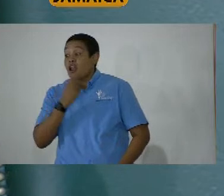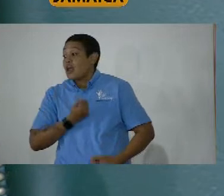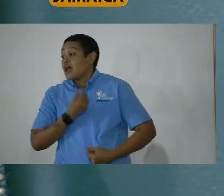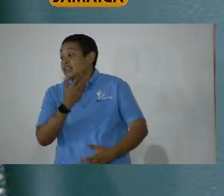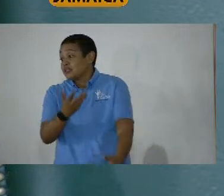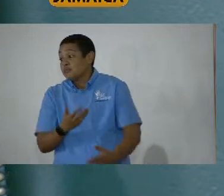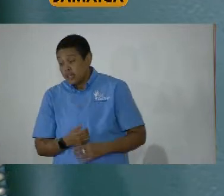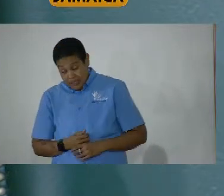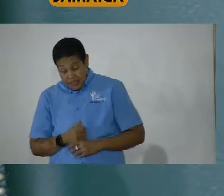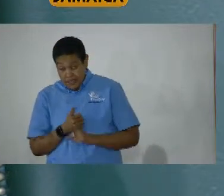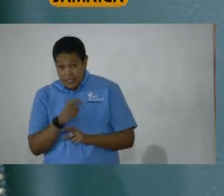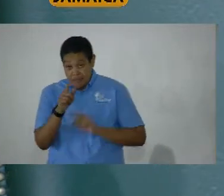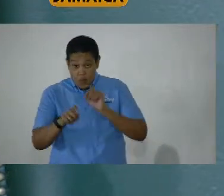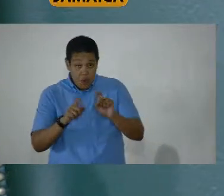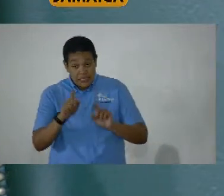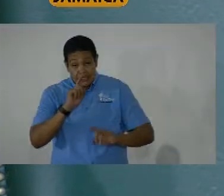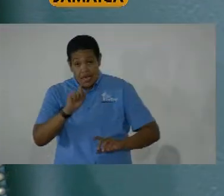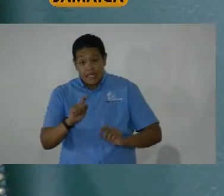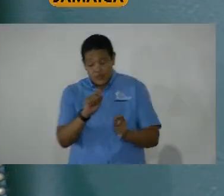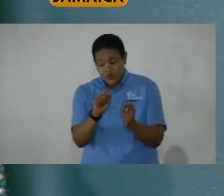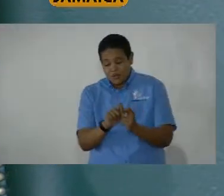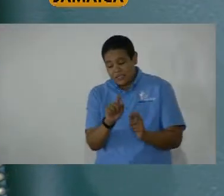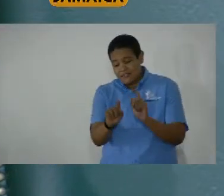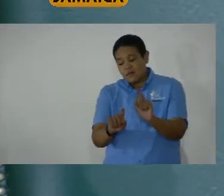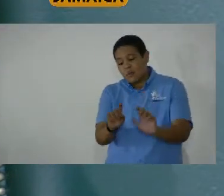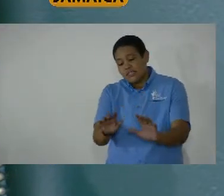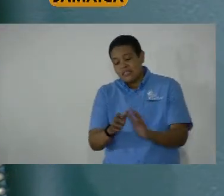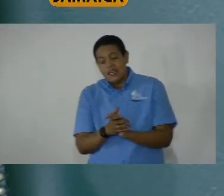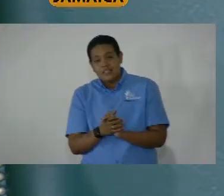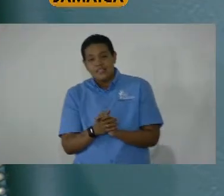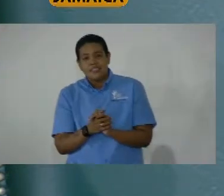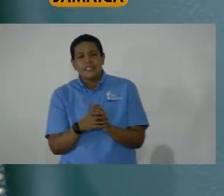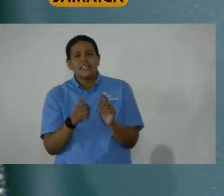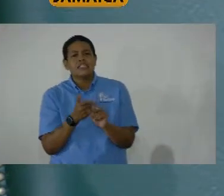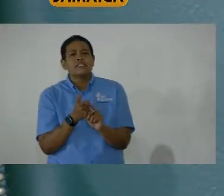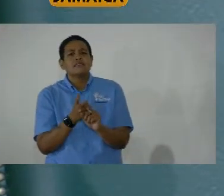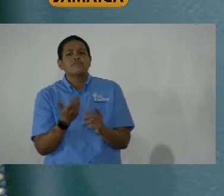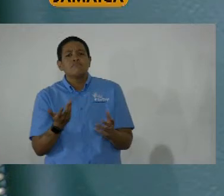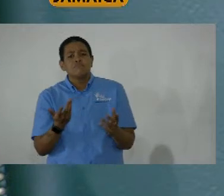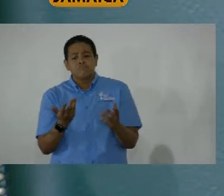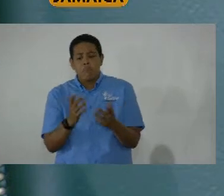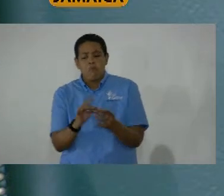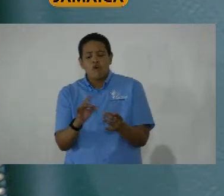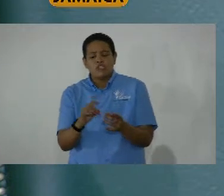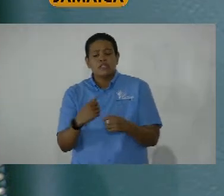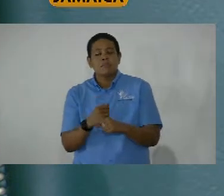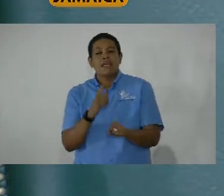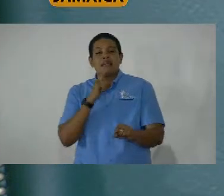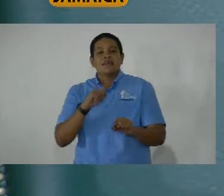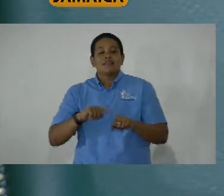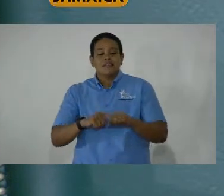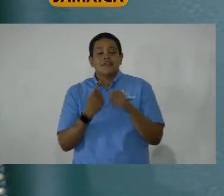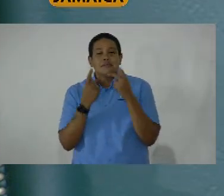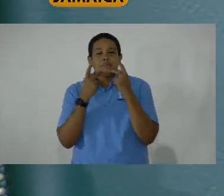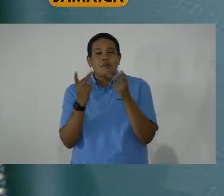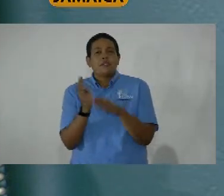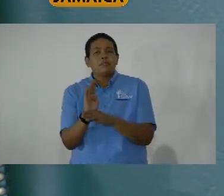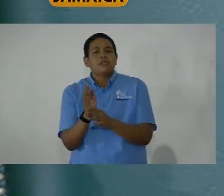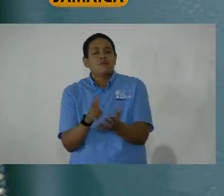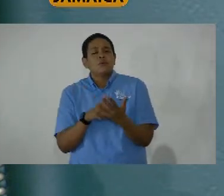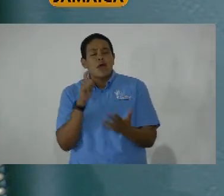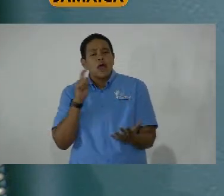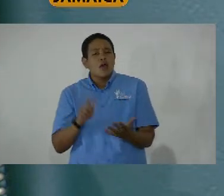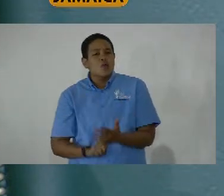orally, questions and answers to questions, motions that may be made at the commencement